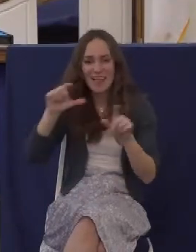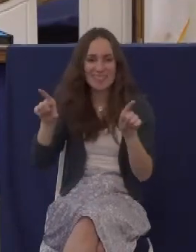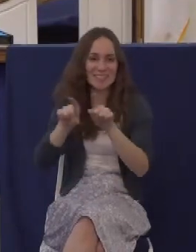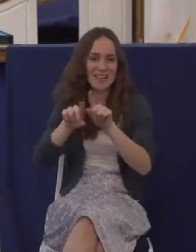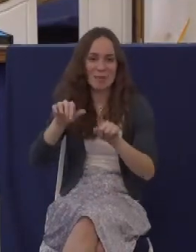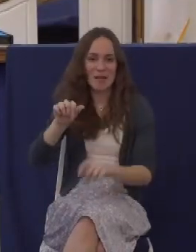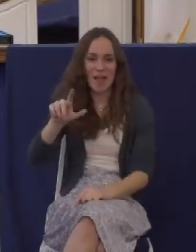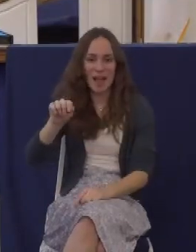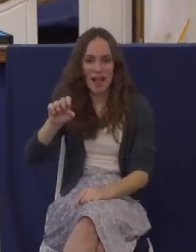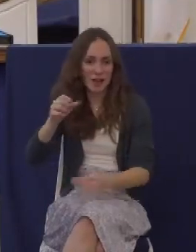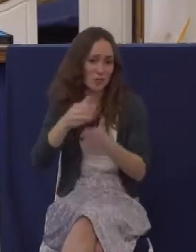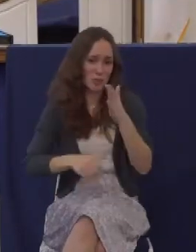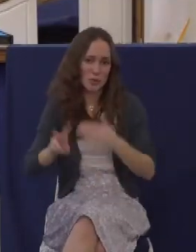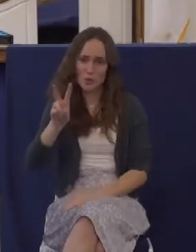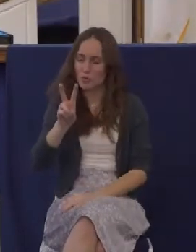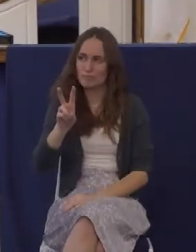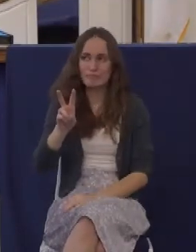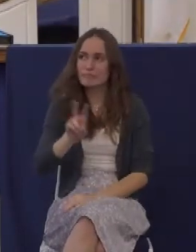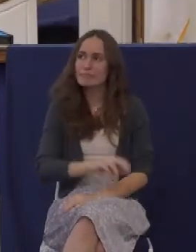And he was trying to